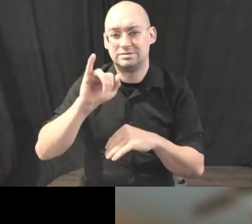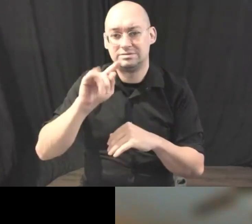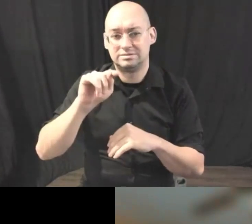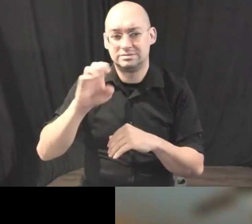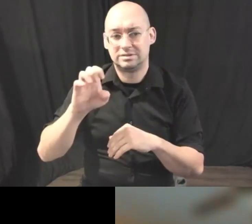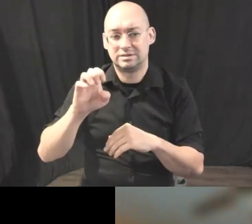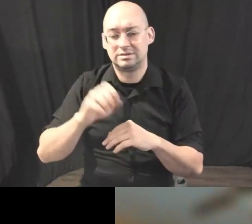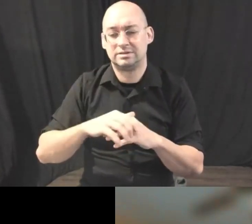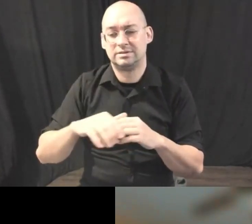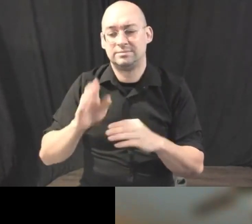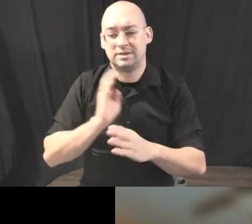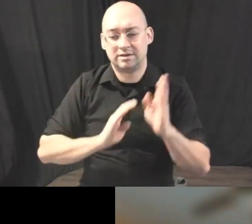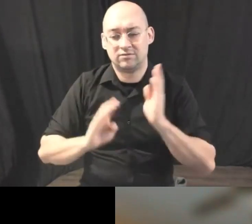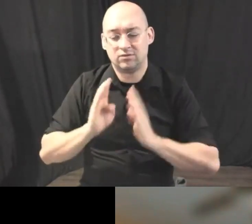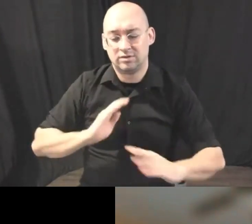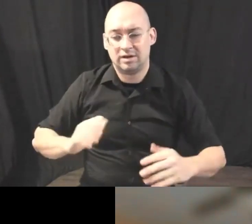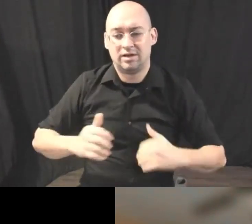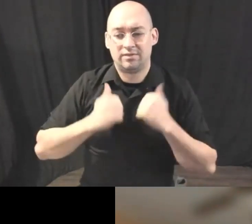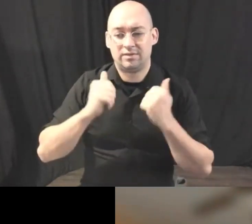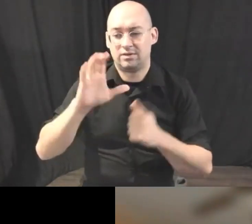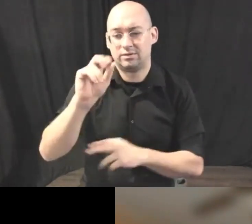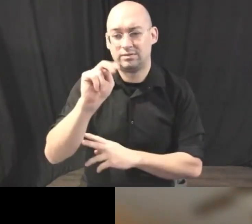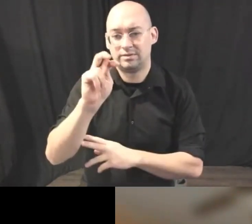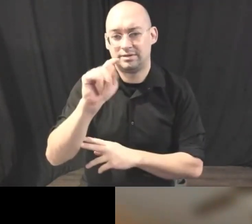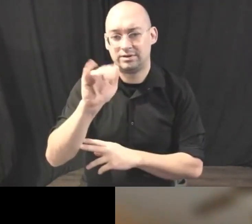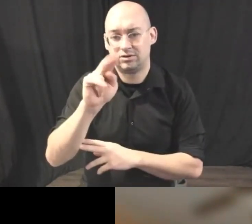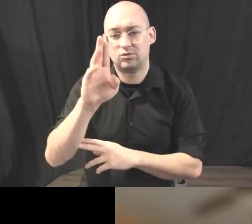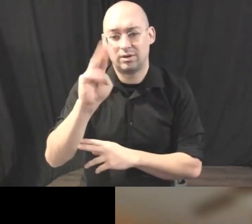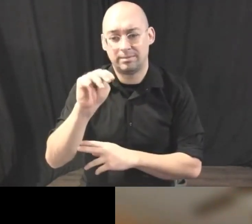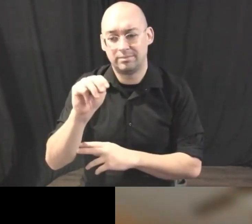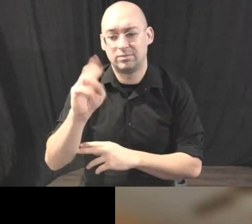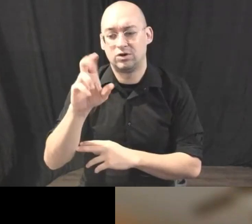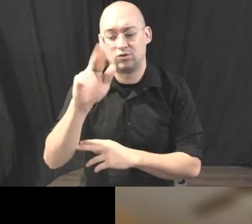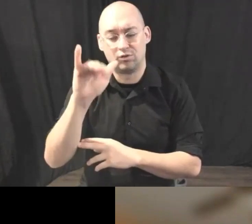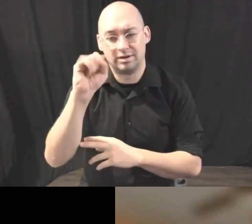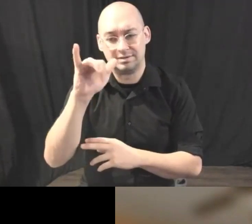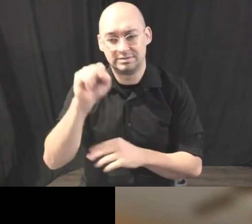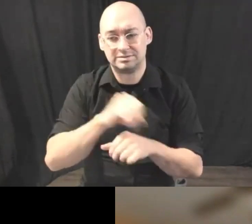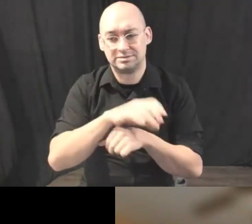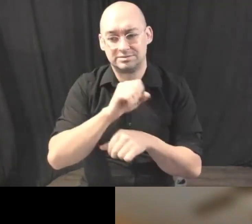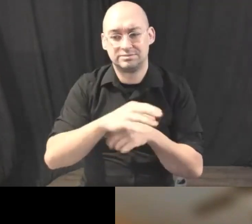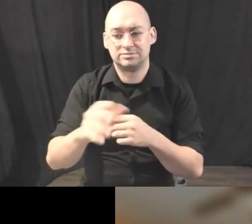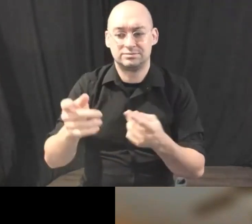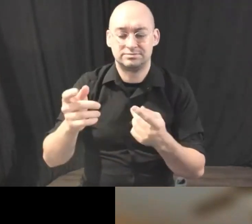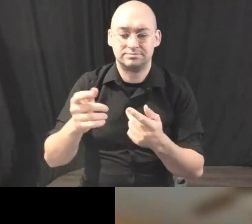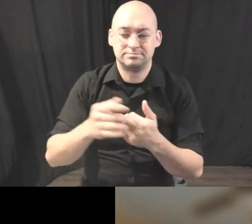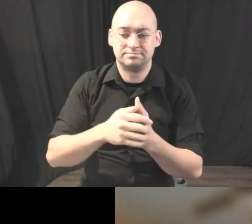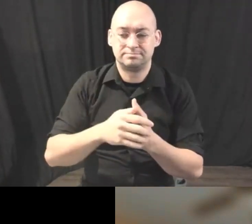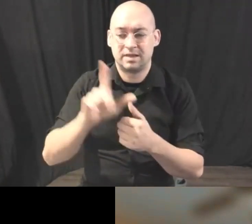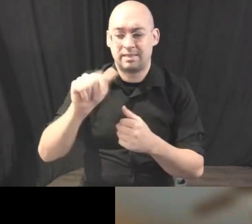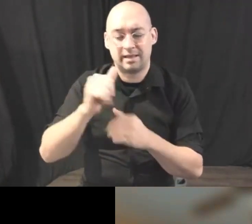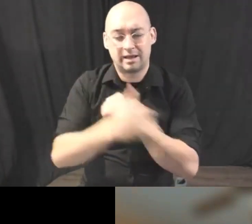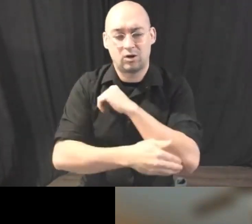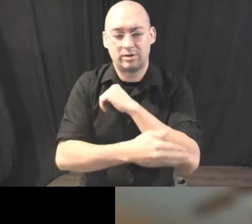behavioral health for a continuum, right? Crisis counseling, just like, come sit with me for a little bit. And that's LA County Mental Health, it's some of the